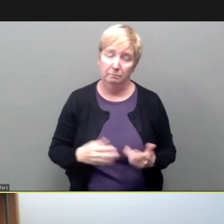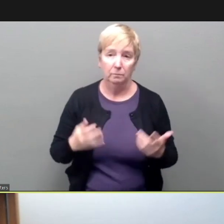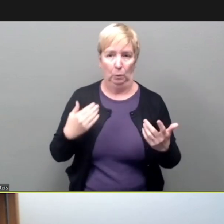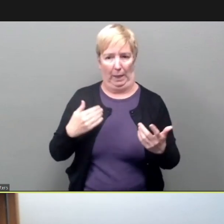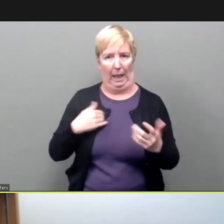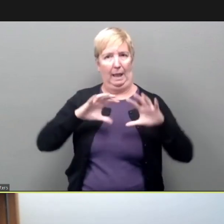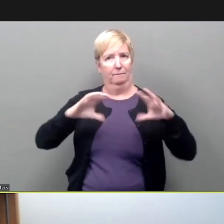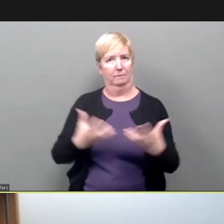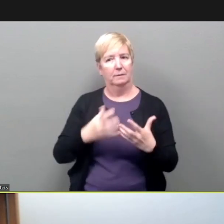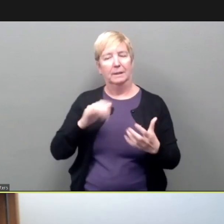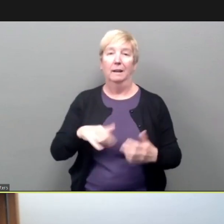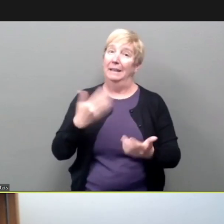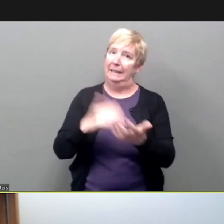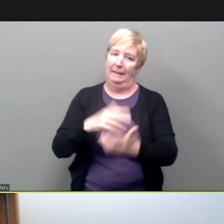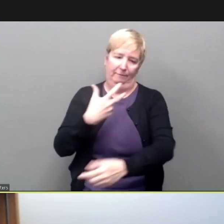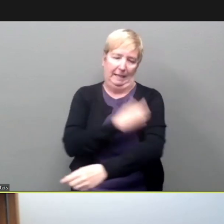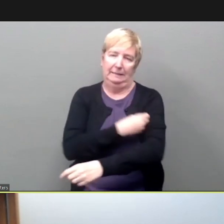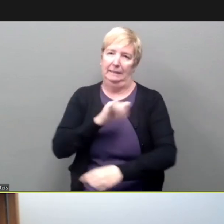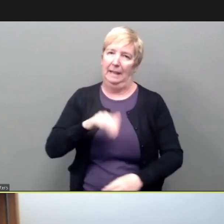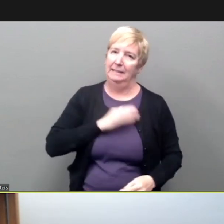is our number one